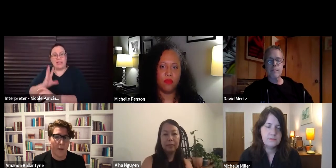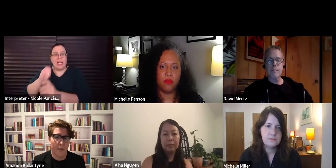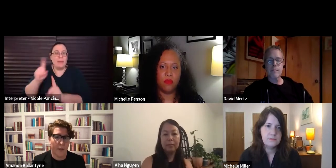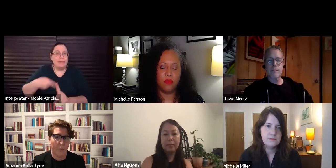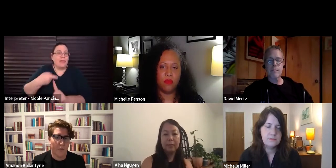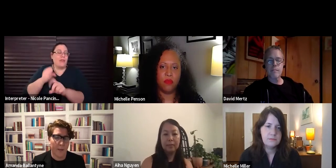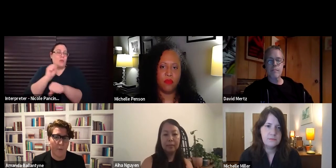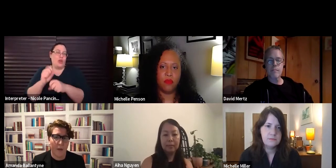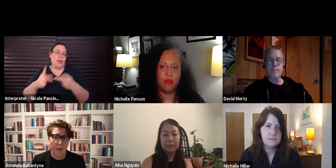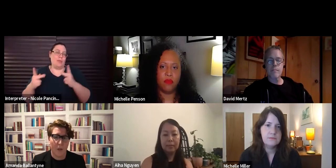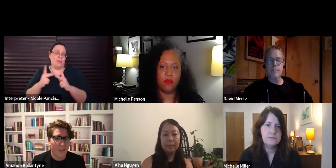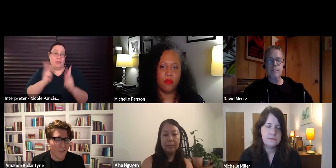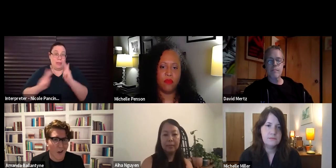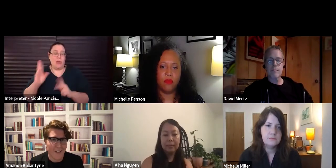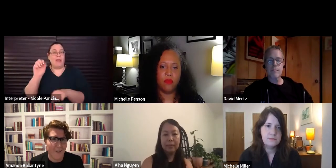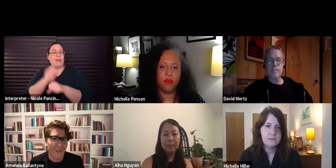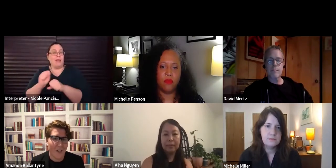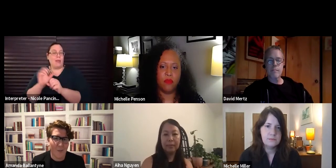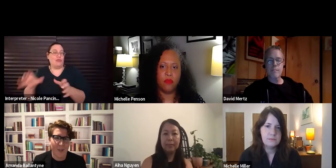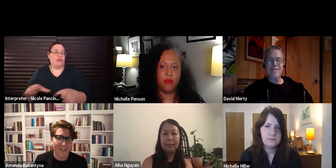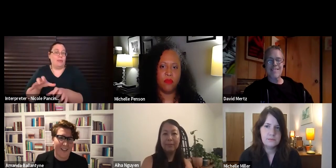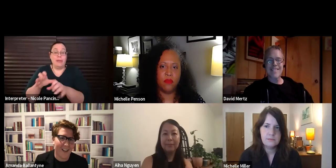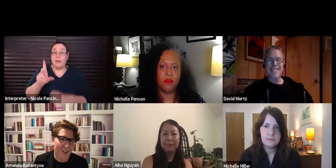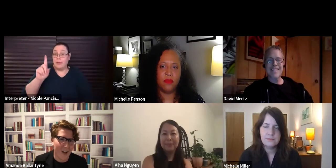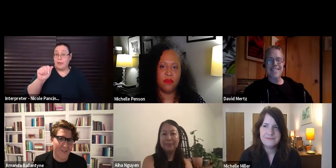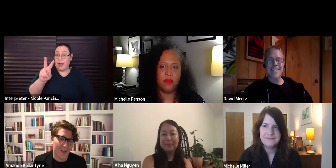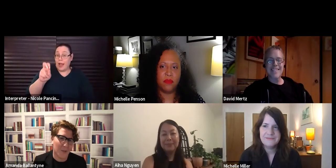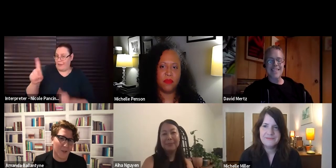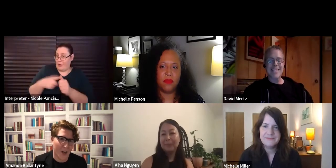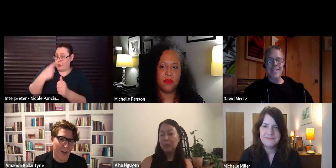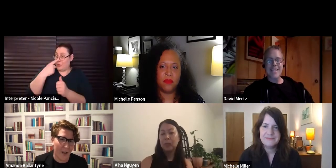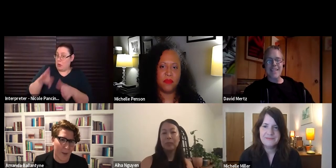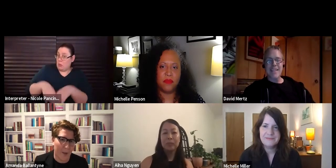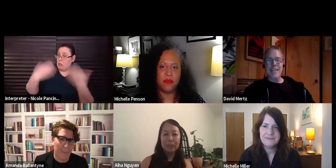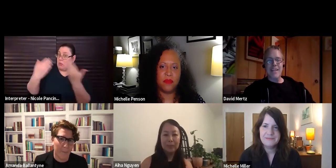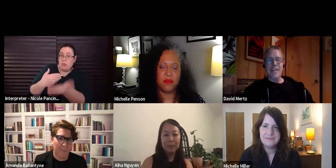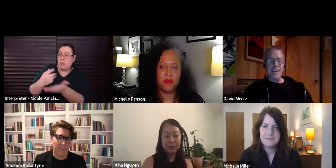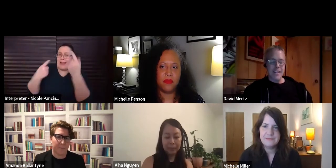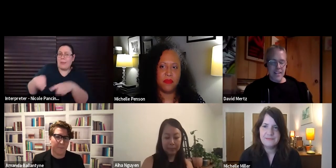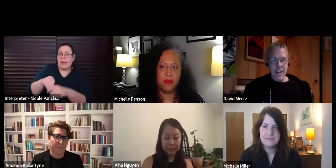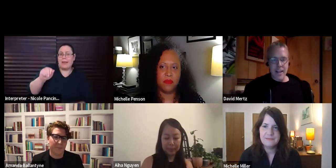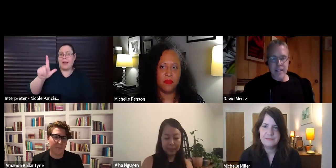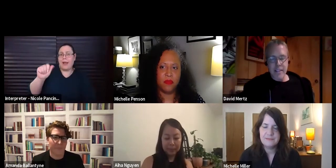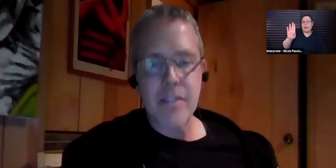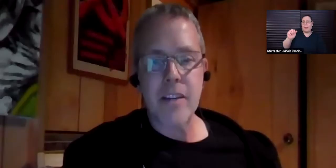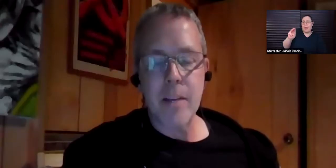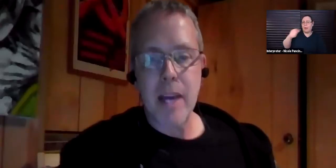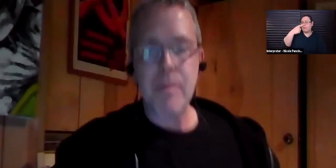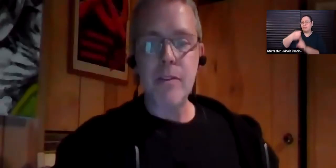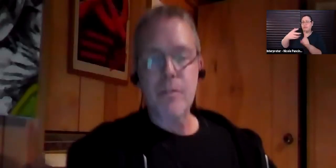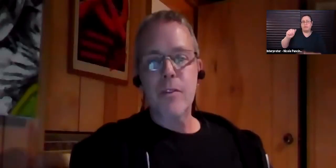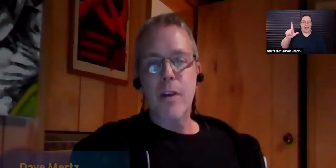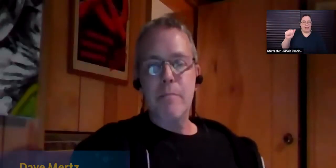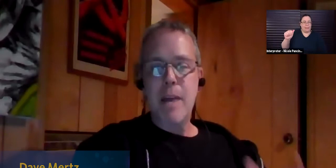people and the labor movement. So let's get started. Dave, can you please kick us off? Tell us what's going on in Alabama. Yeah, I'd like to say that I'm